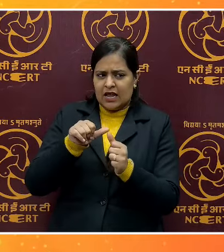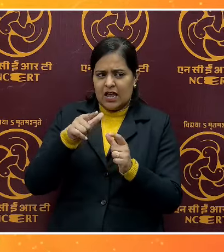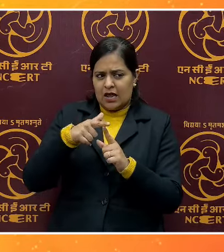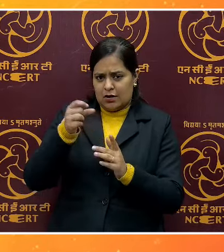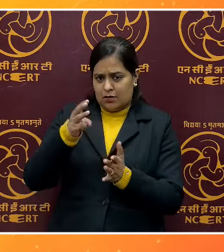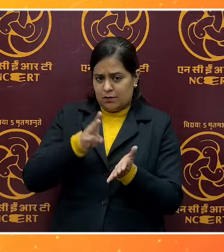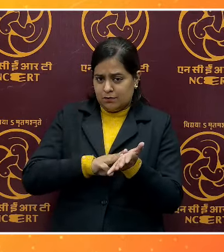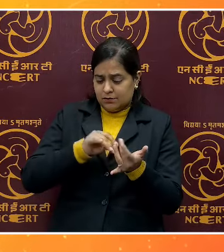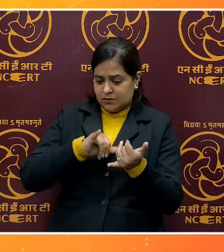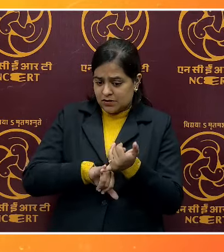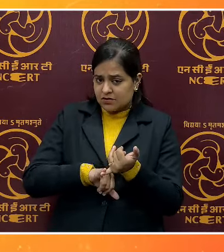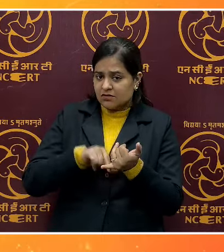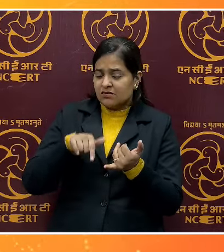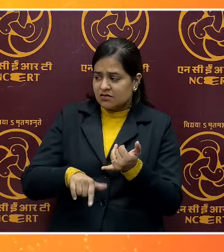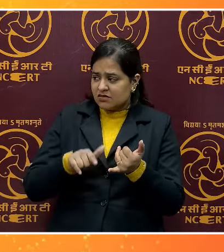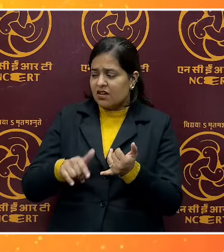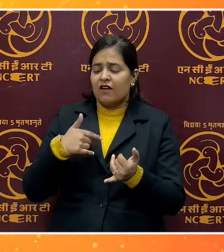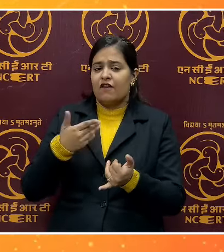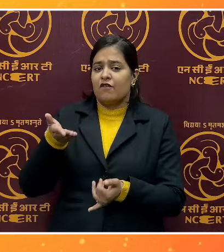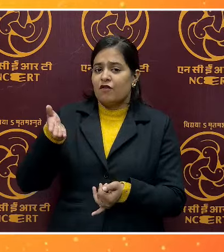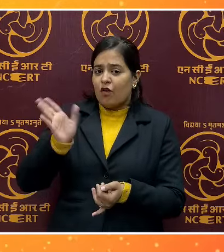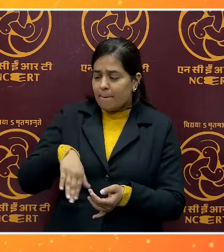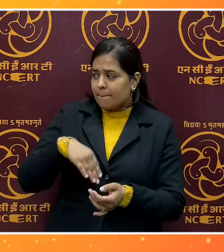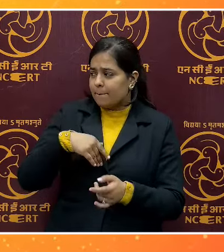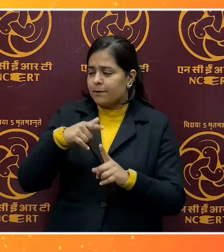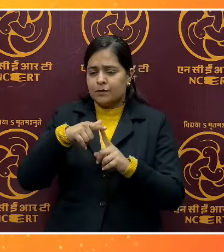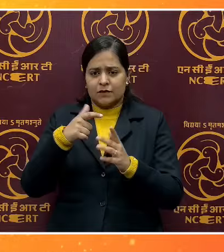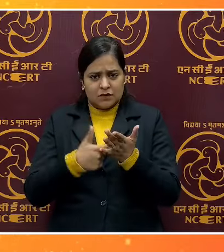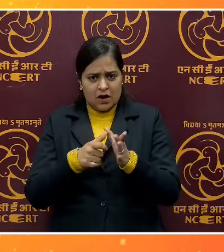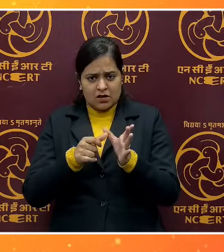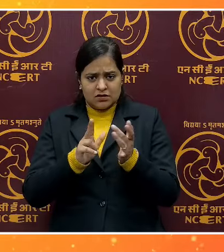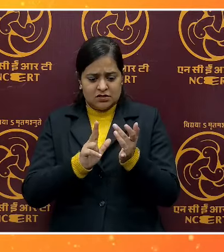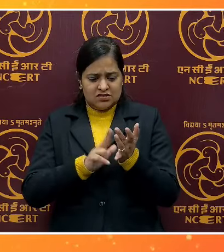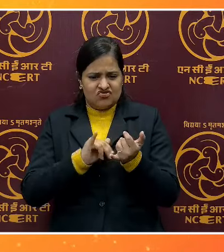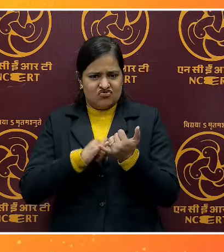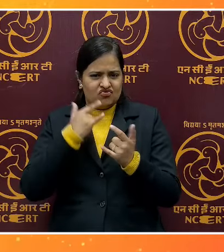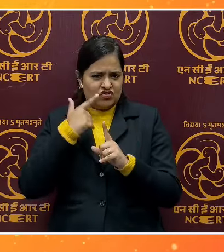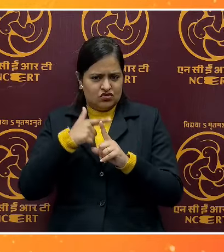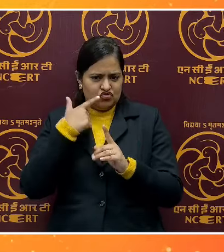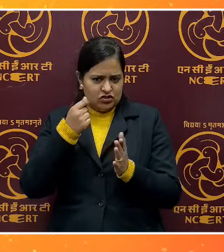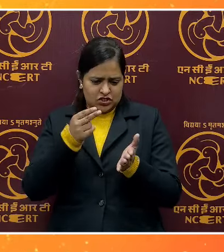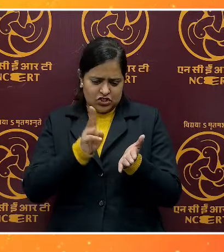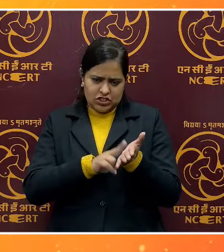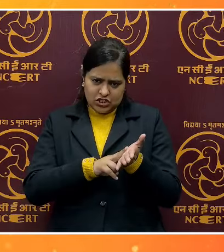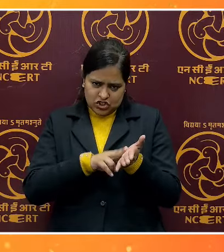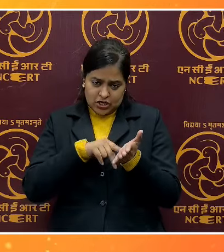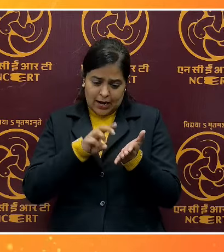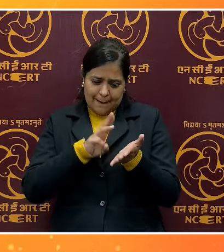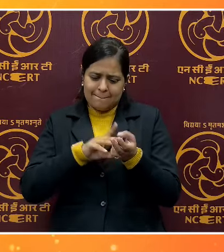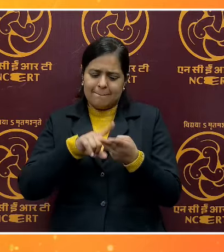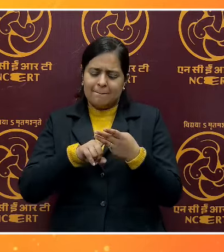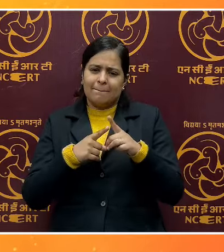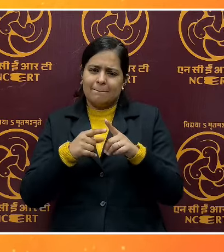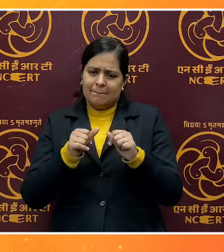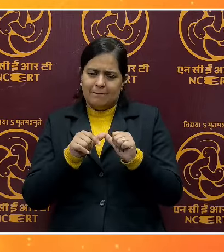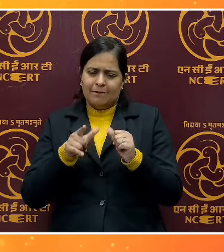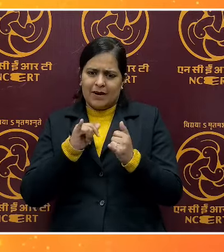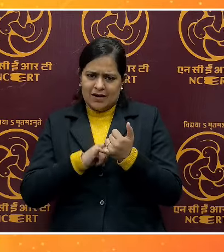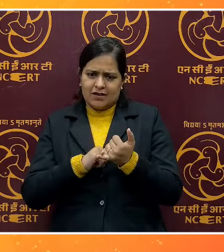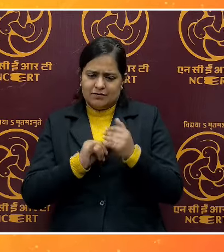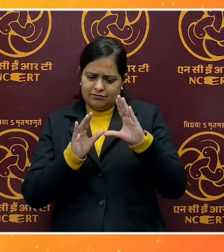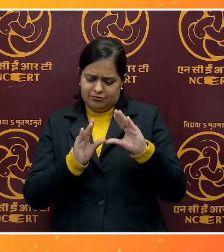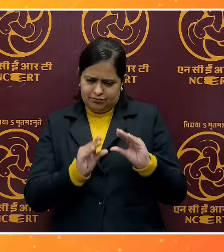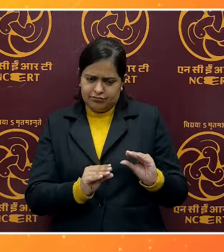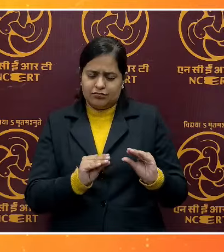from the transition, it may be from the inner transition also, but inner transition metals having less tendency to make